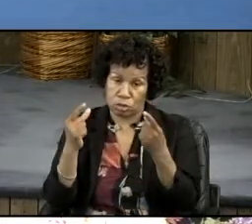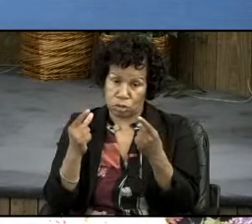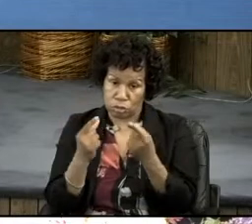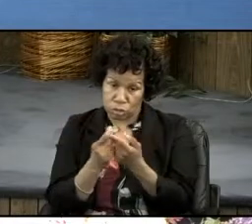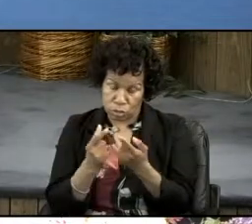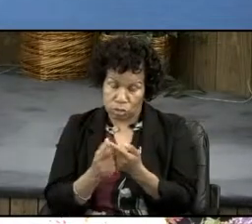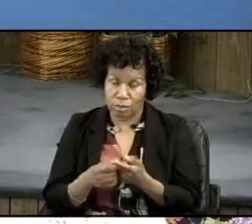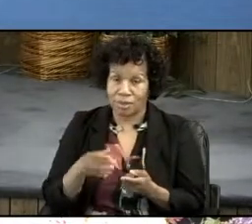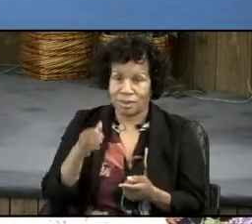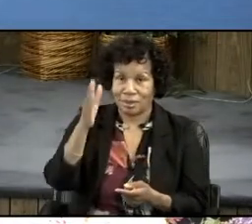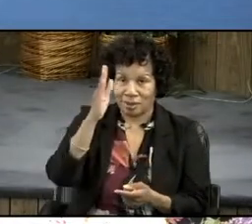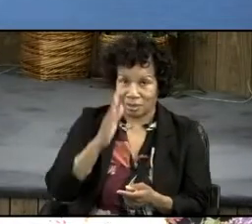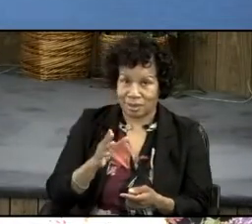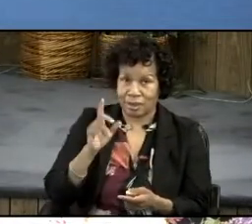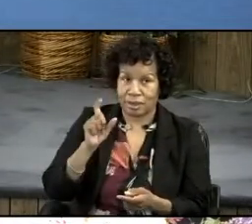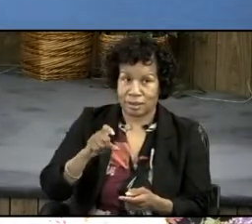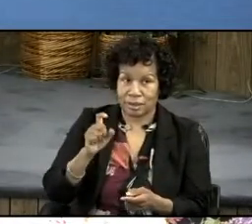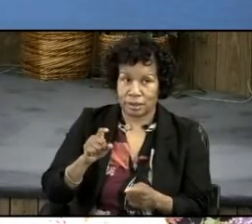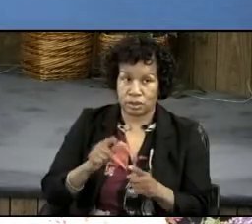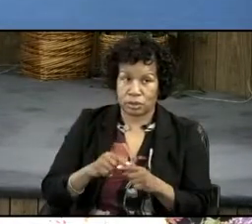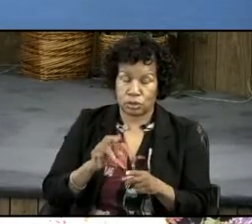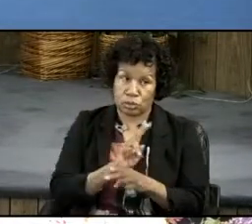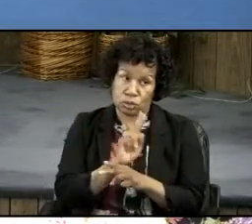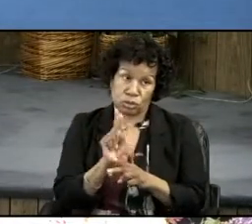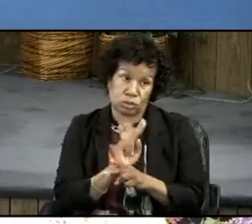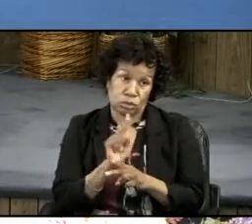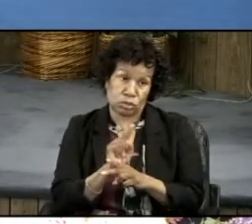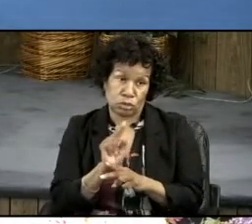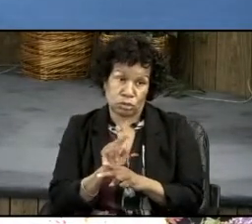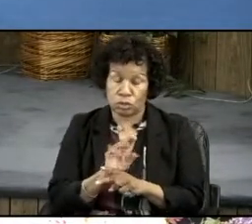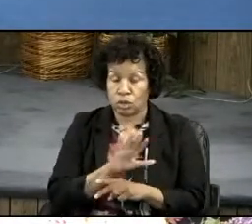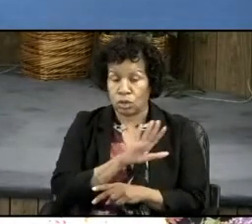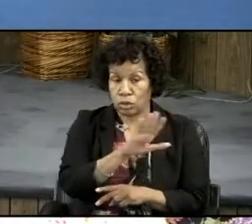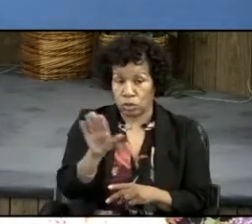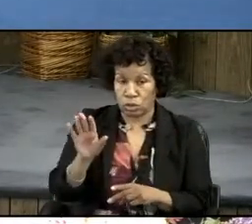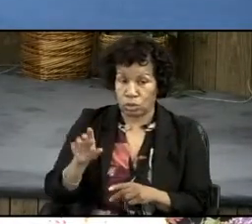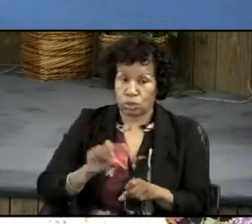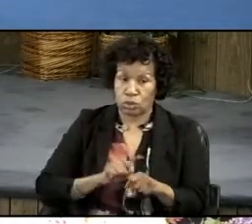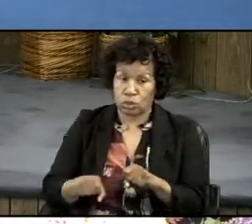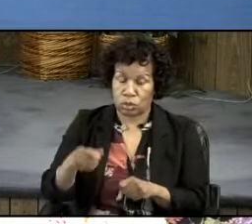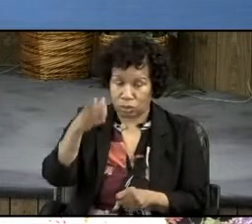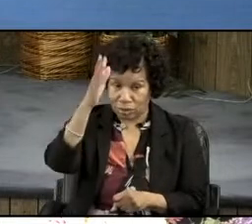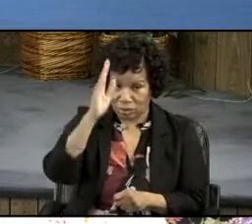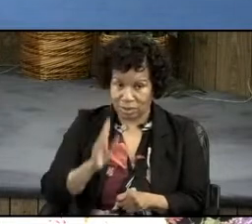hurt you, because you are not prepared.